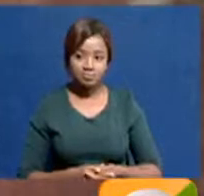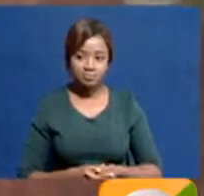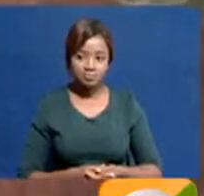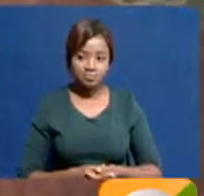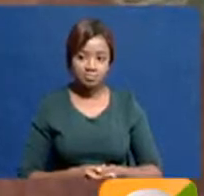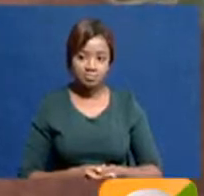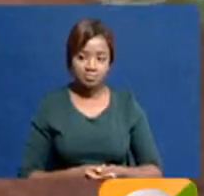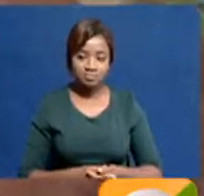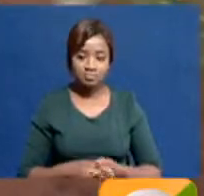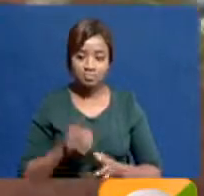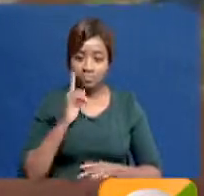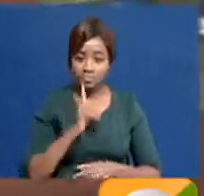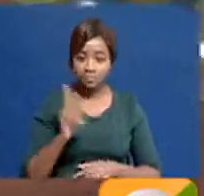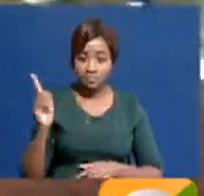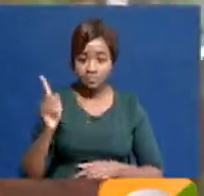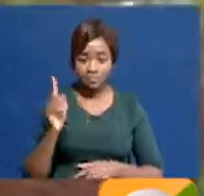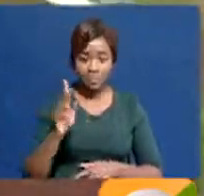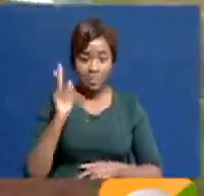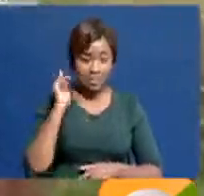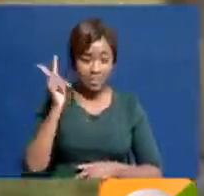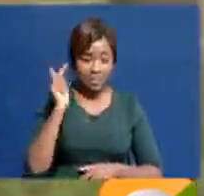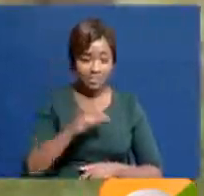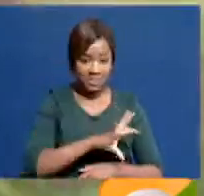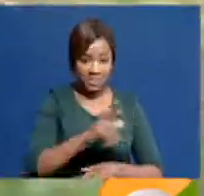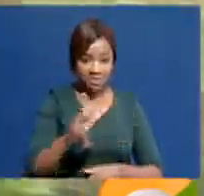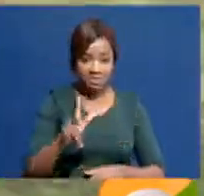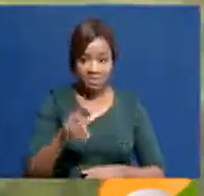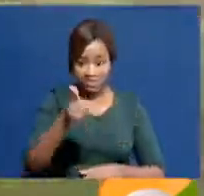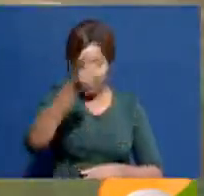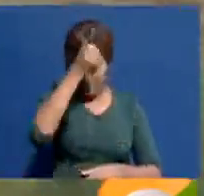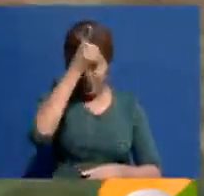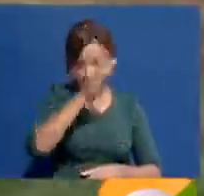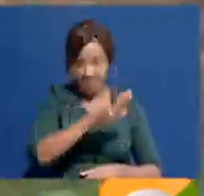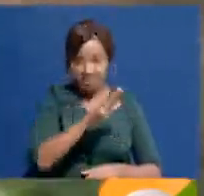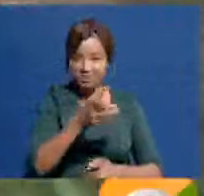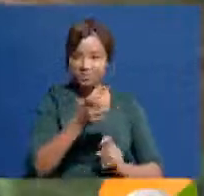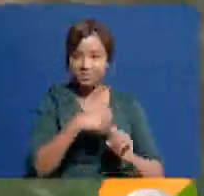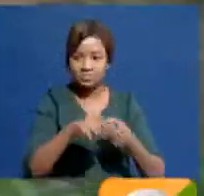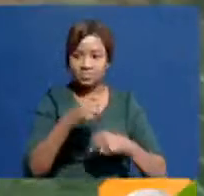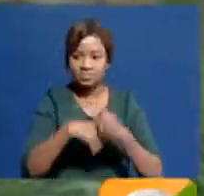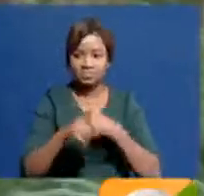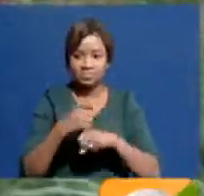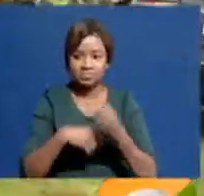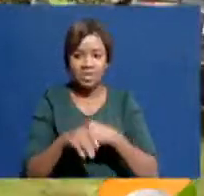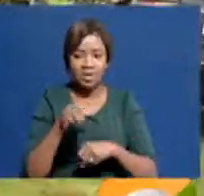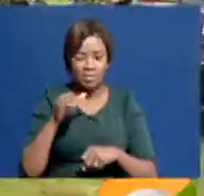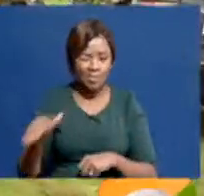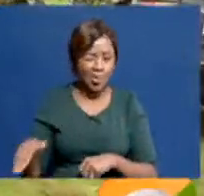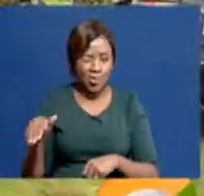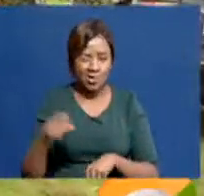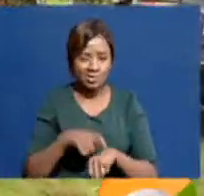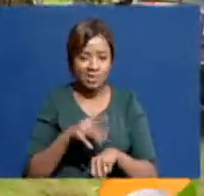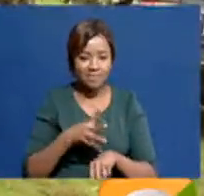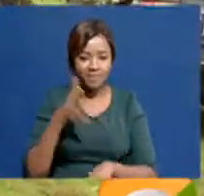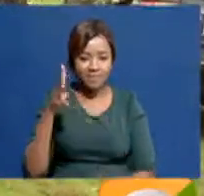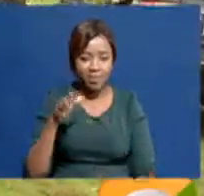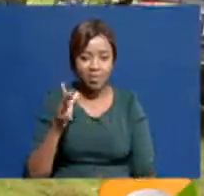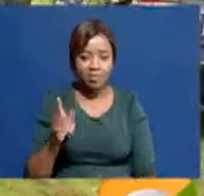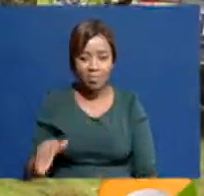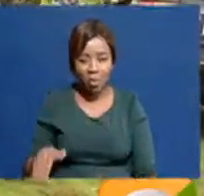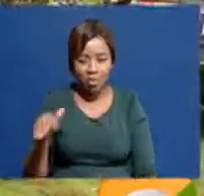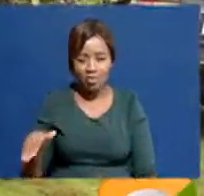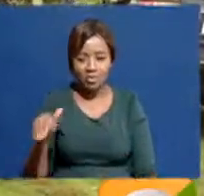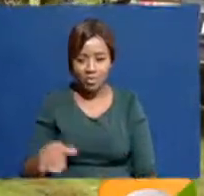Nyaboterere village in Nyamache, Kisii County, was a beehive of activities as early as 4 a.m. Friday. The area chief and